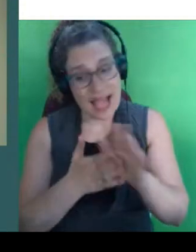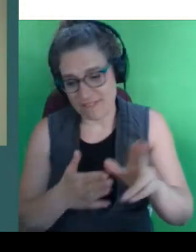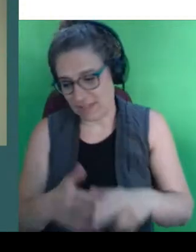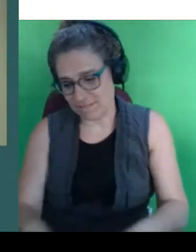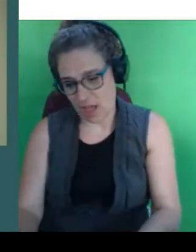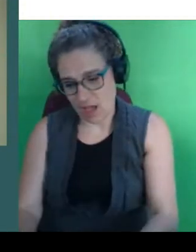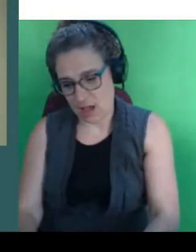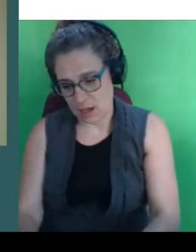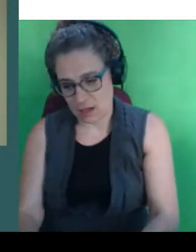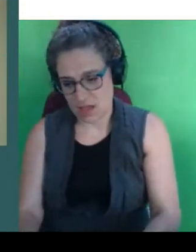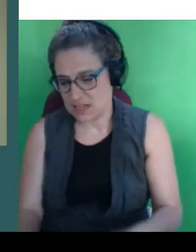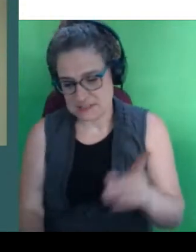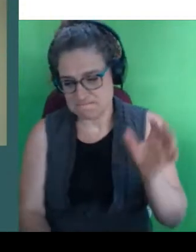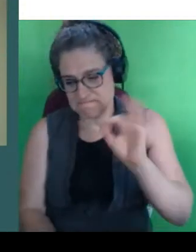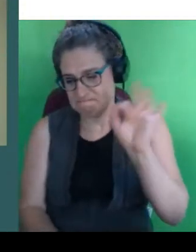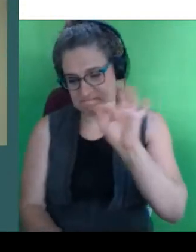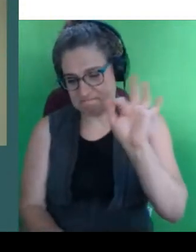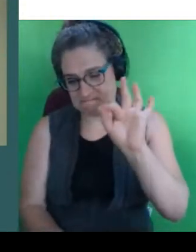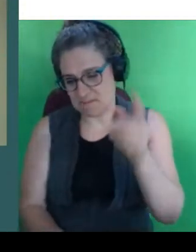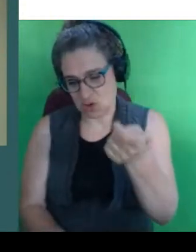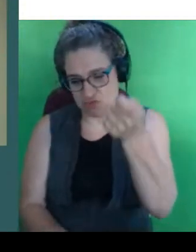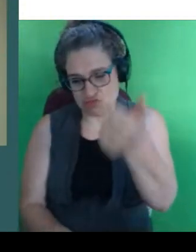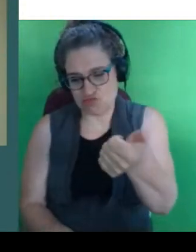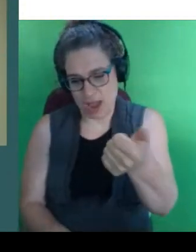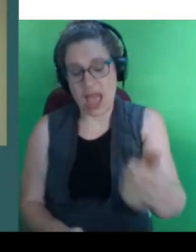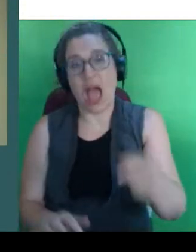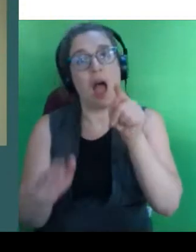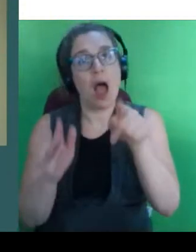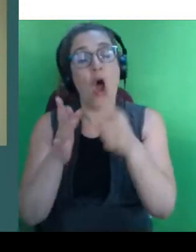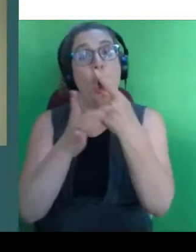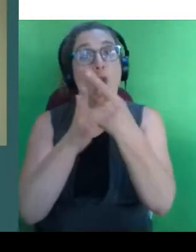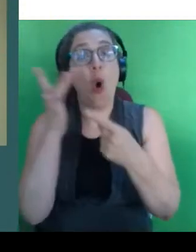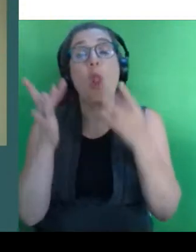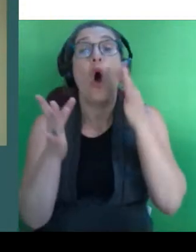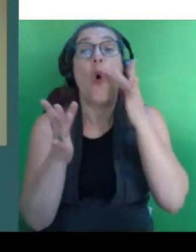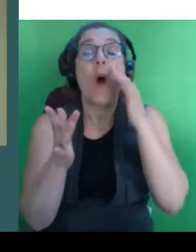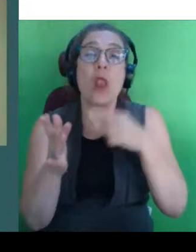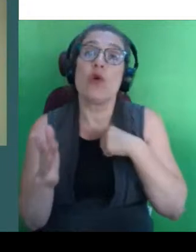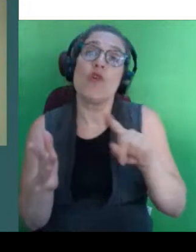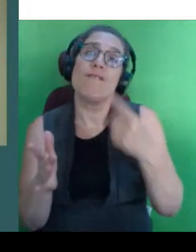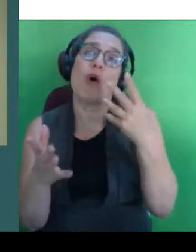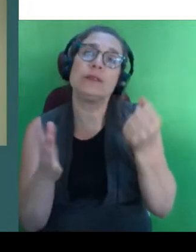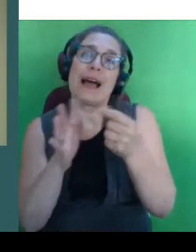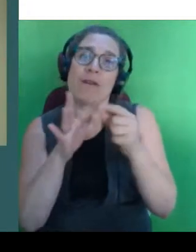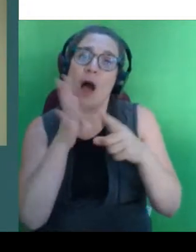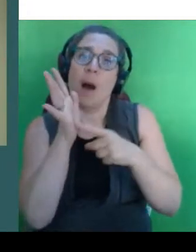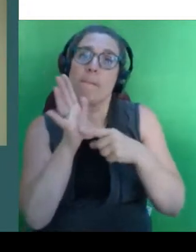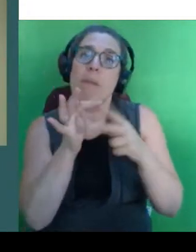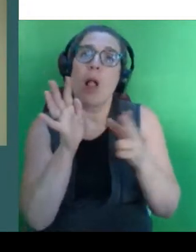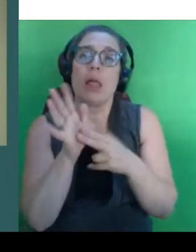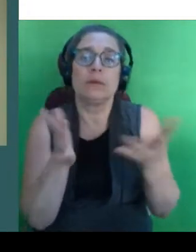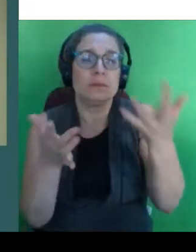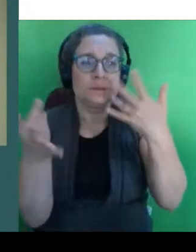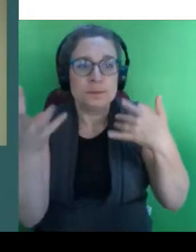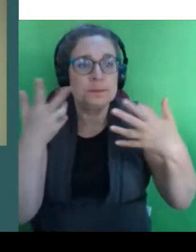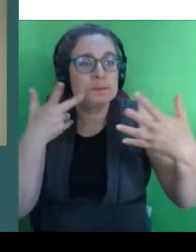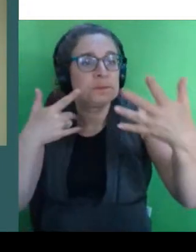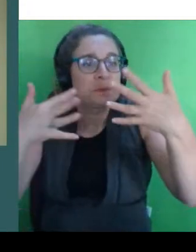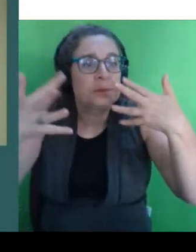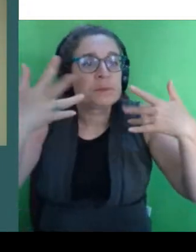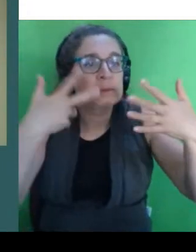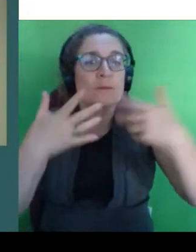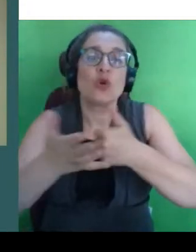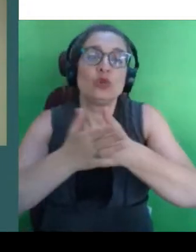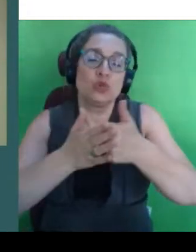usually start until you've been exposed to pollen for a couple of years. So it's often children 2 and up,